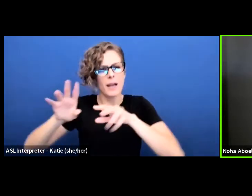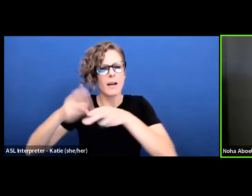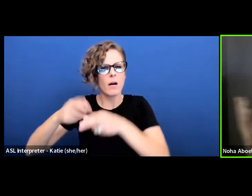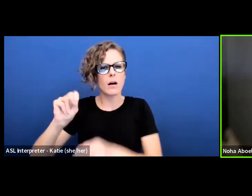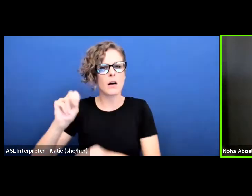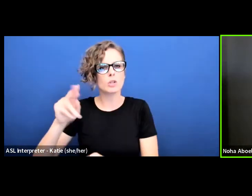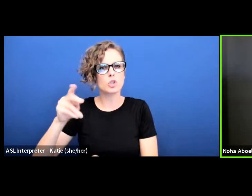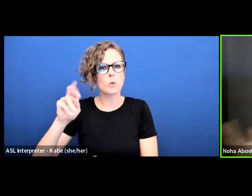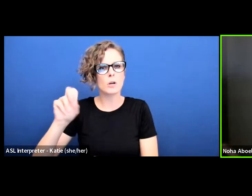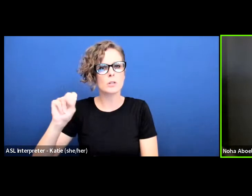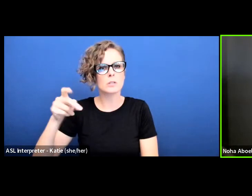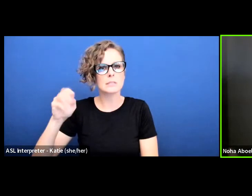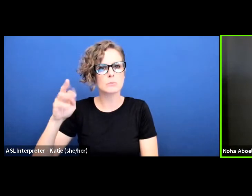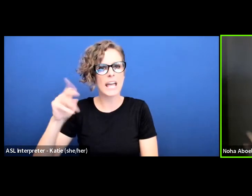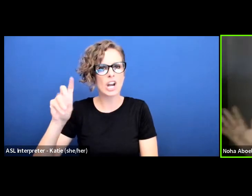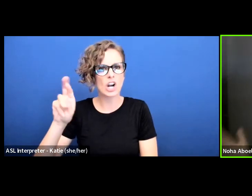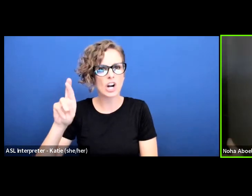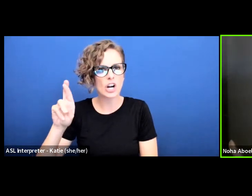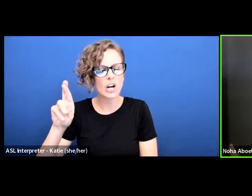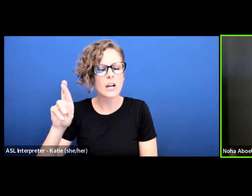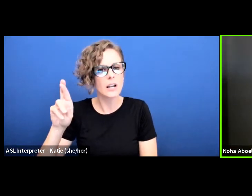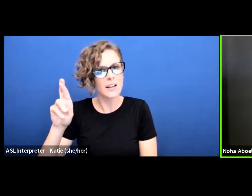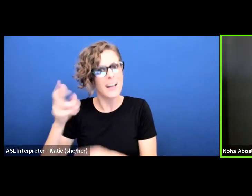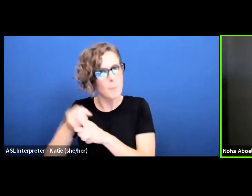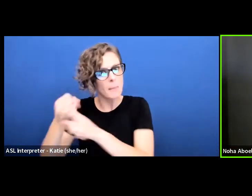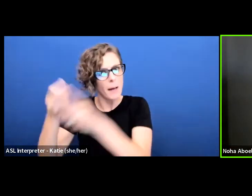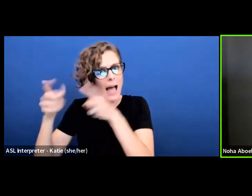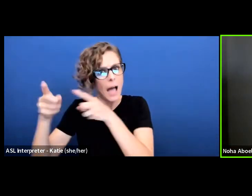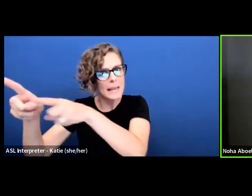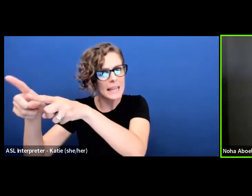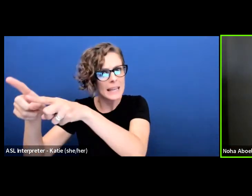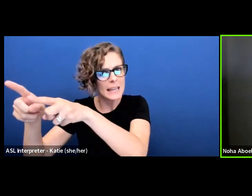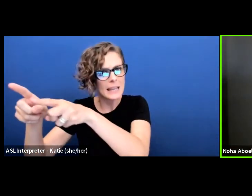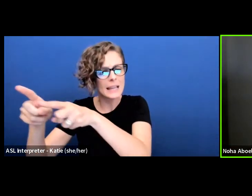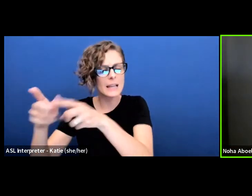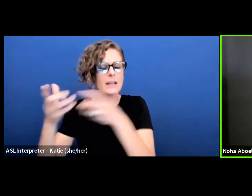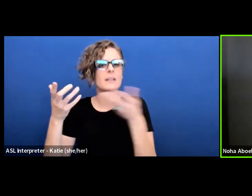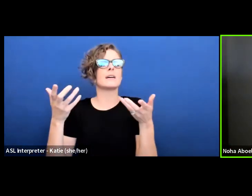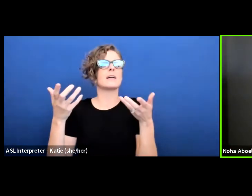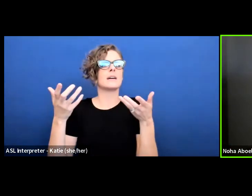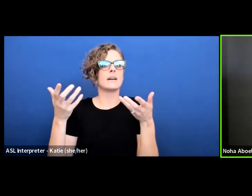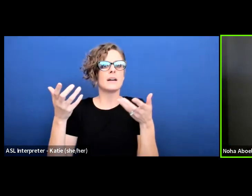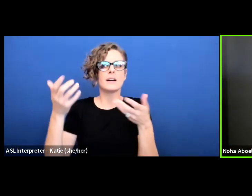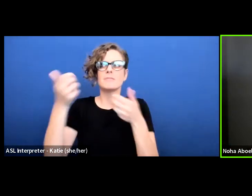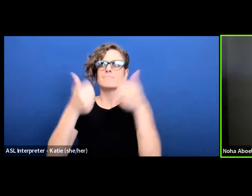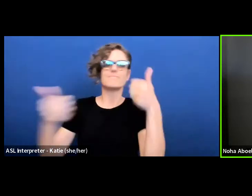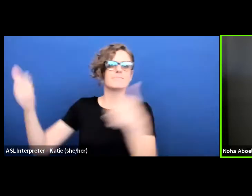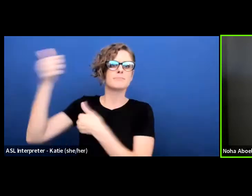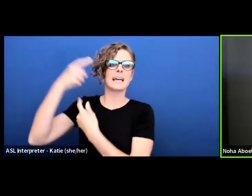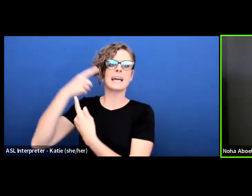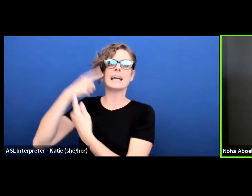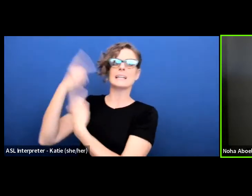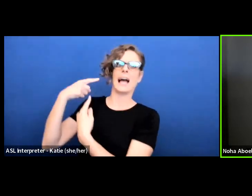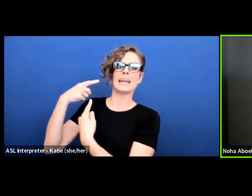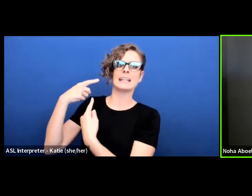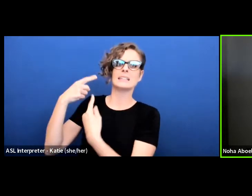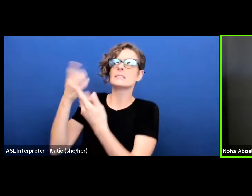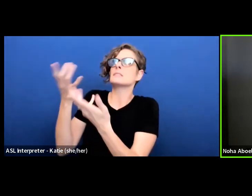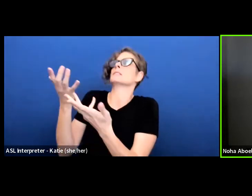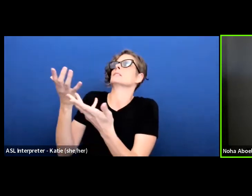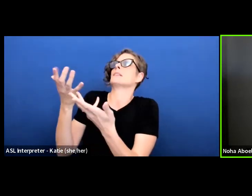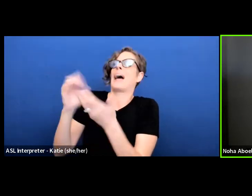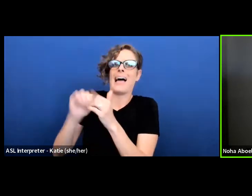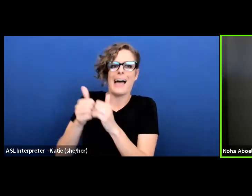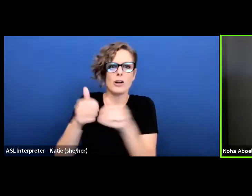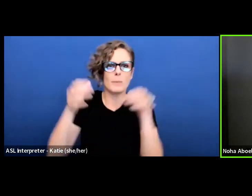happen. And when I say we, I just mean the big we. But where's the guidance for people to say, to make some decisions